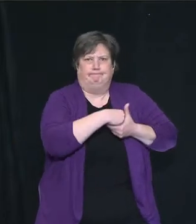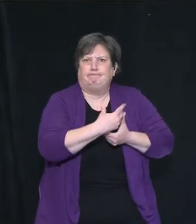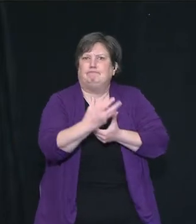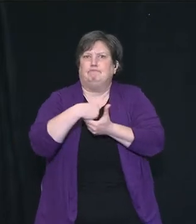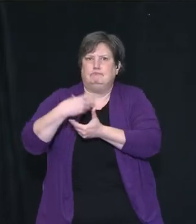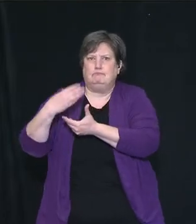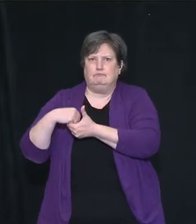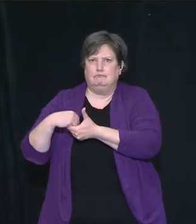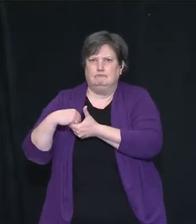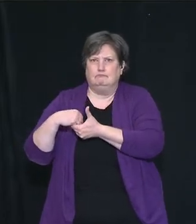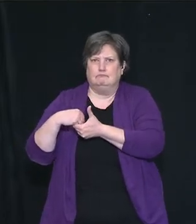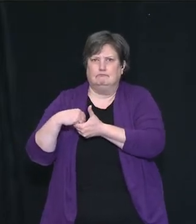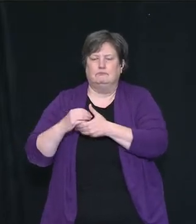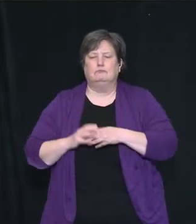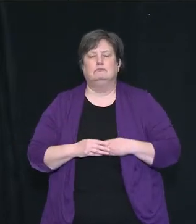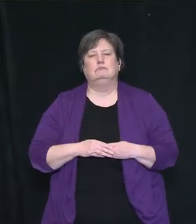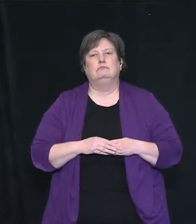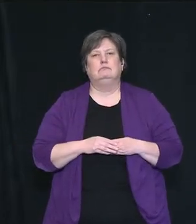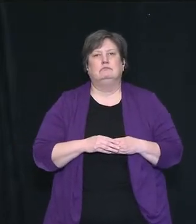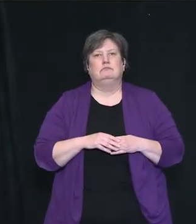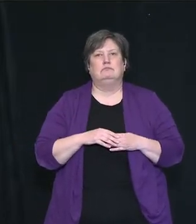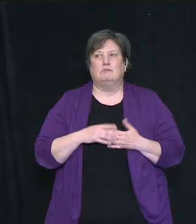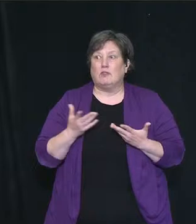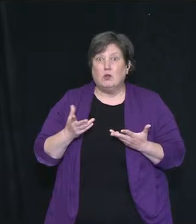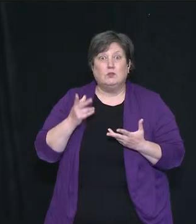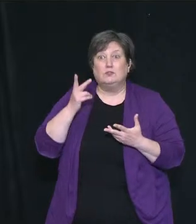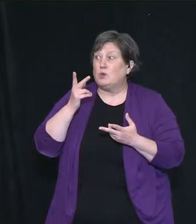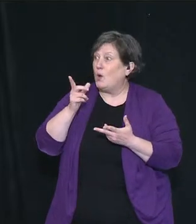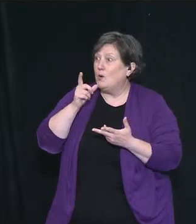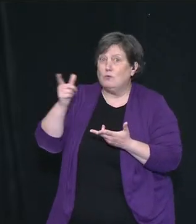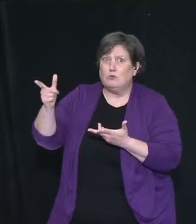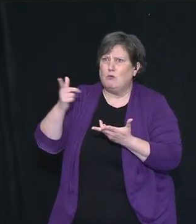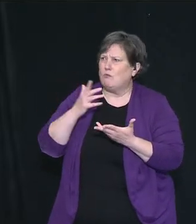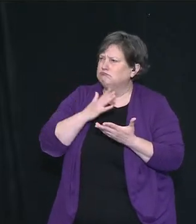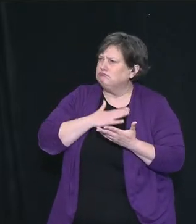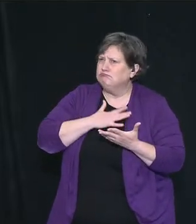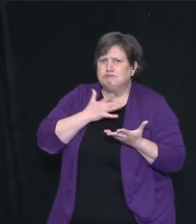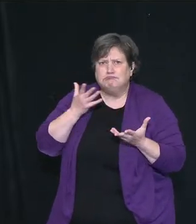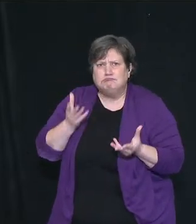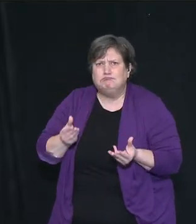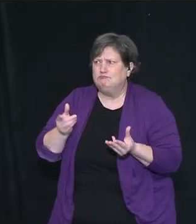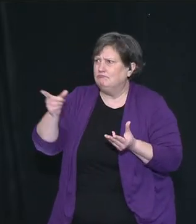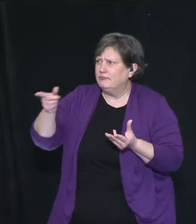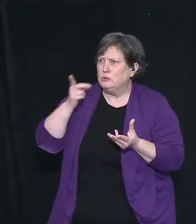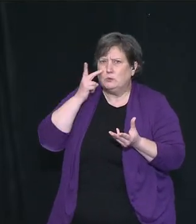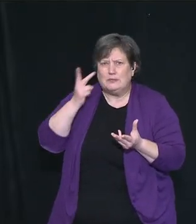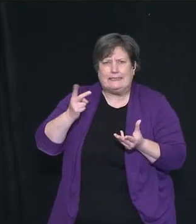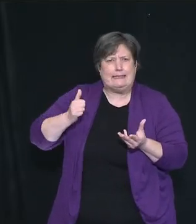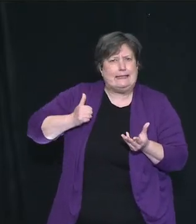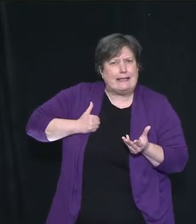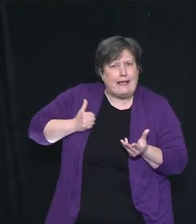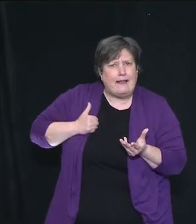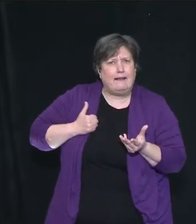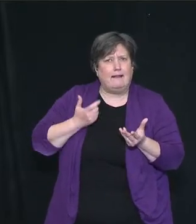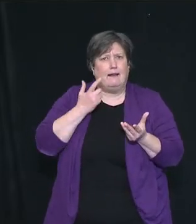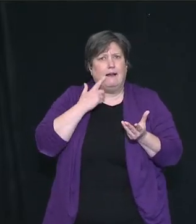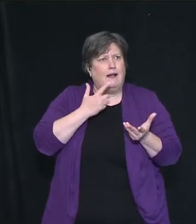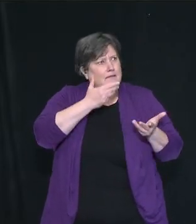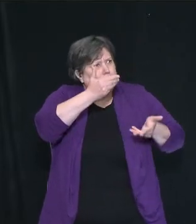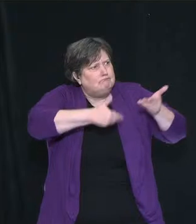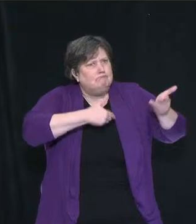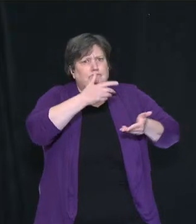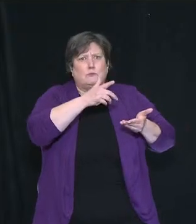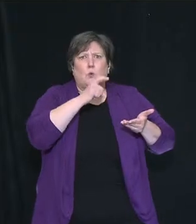my appreciation for the generosity shown in accepting many Ukrainian and Afghan migrants.